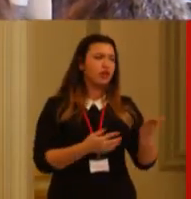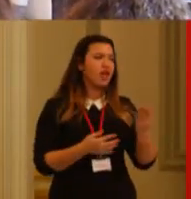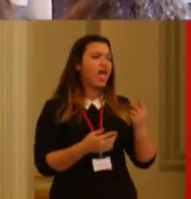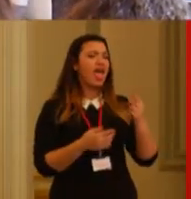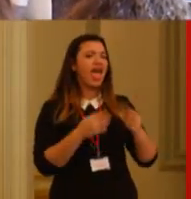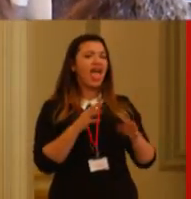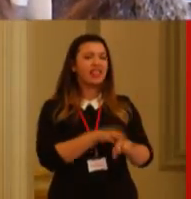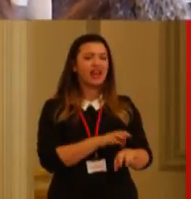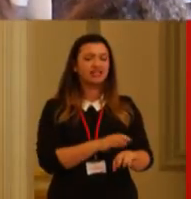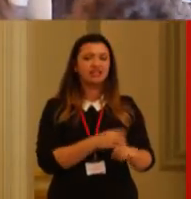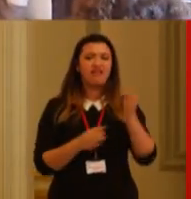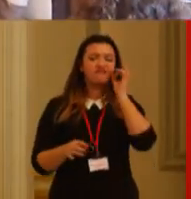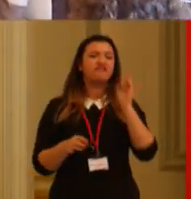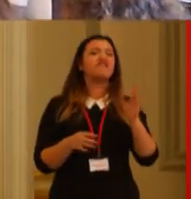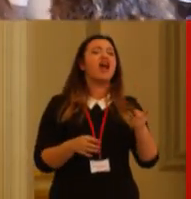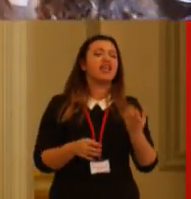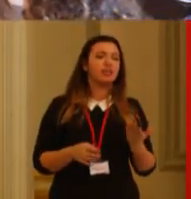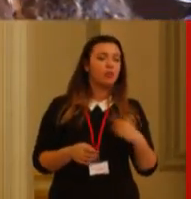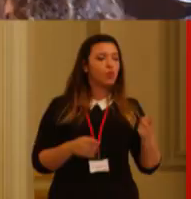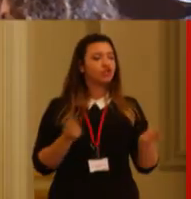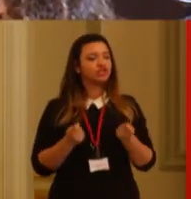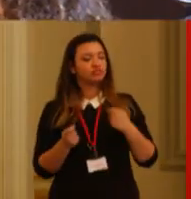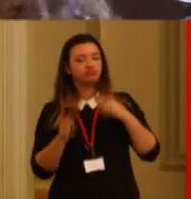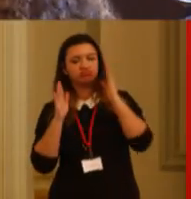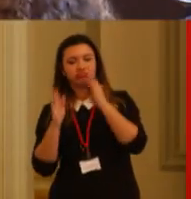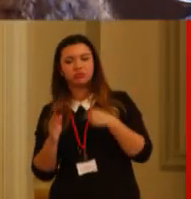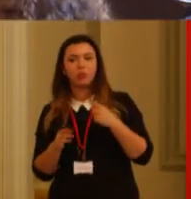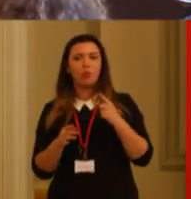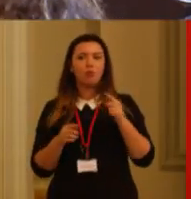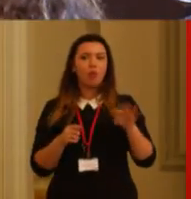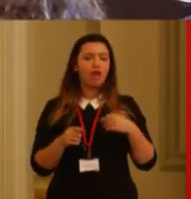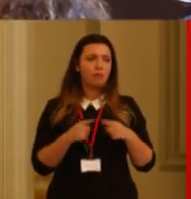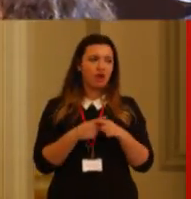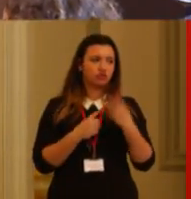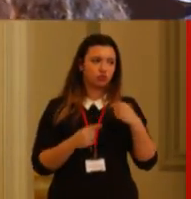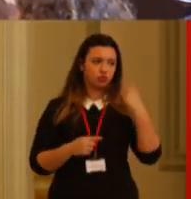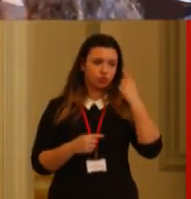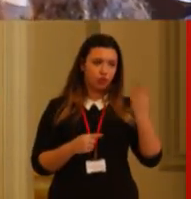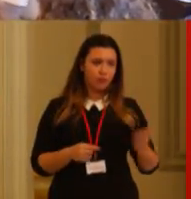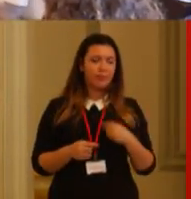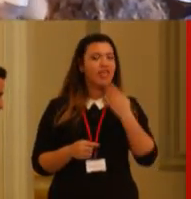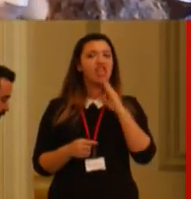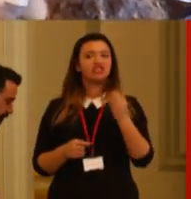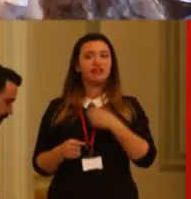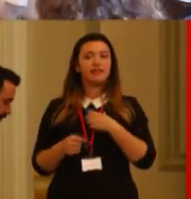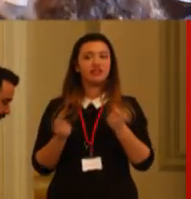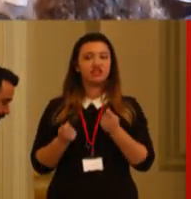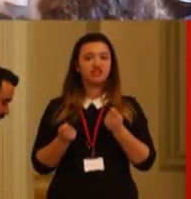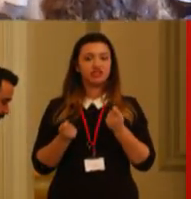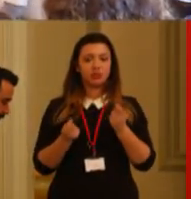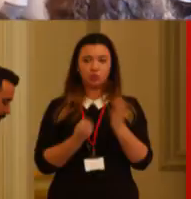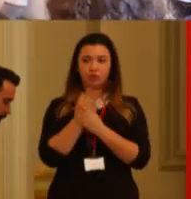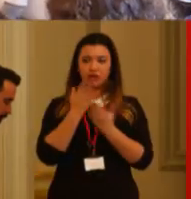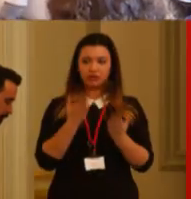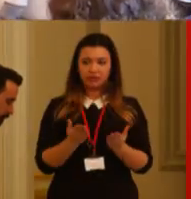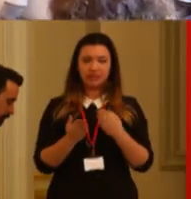Because they've discovered their own internal capacity. It's a moment of truth and wanting to practice it. Youngsters